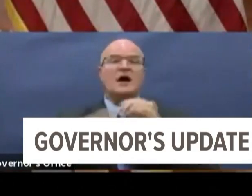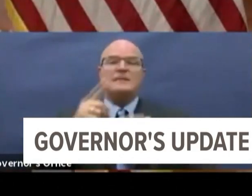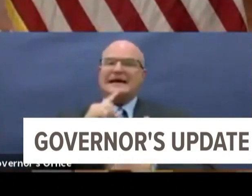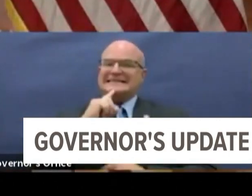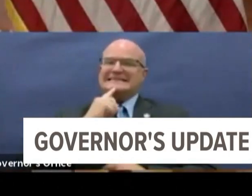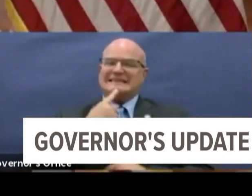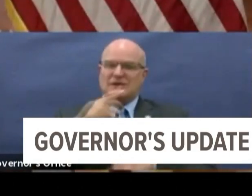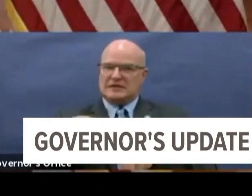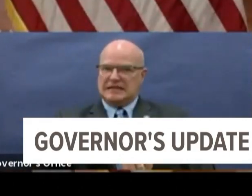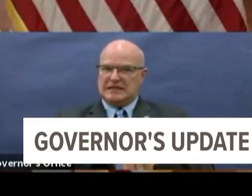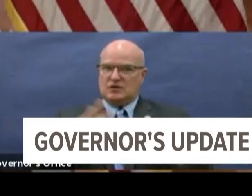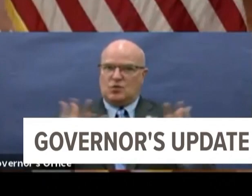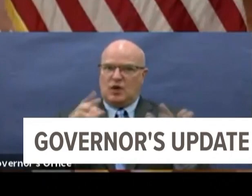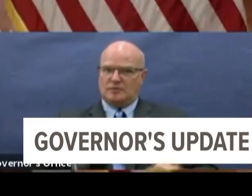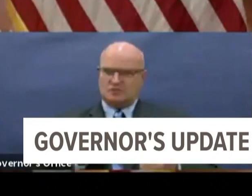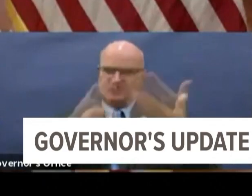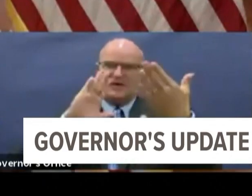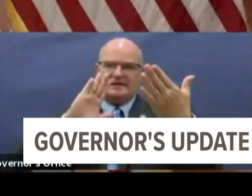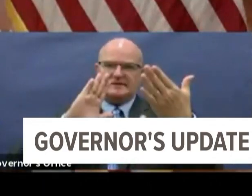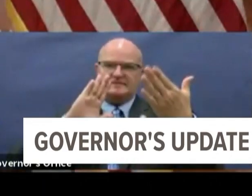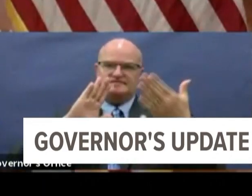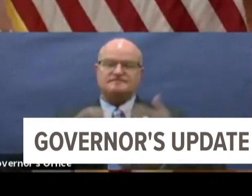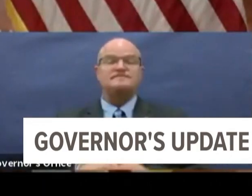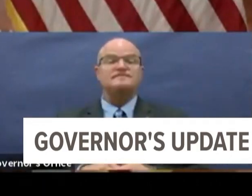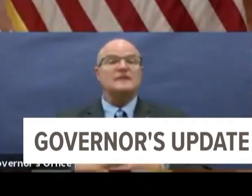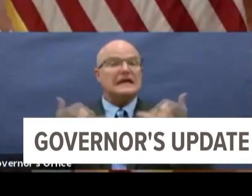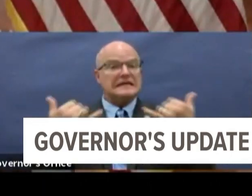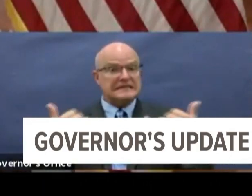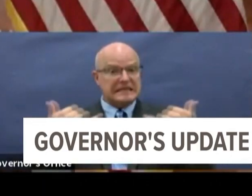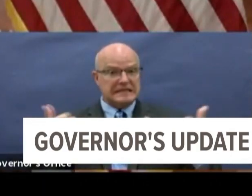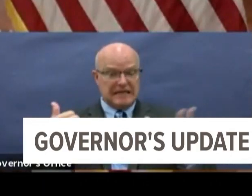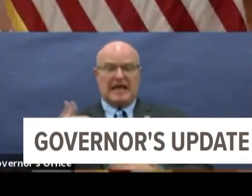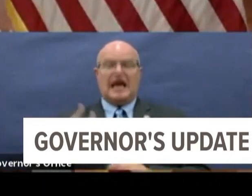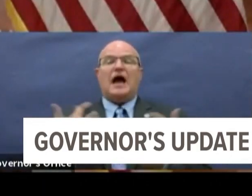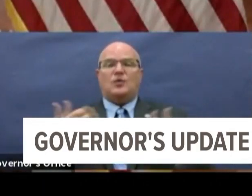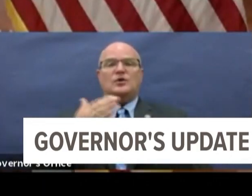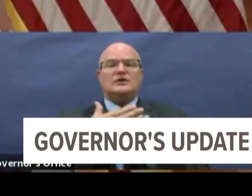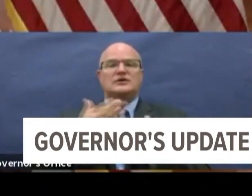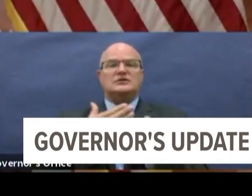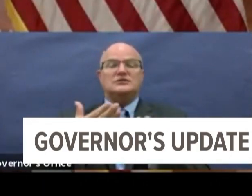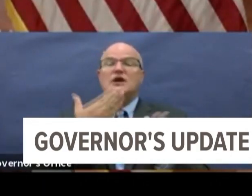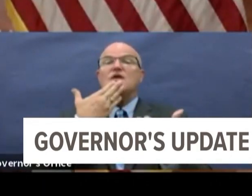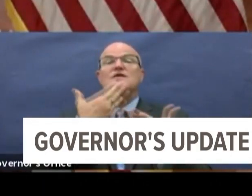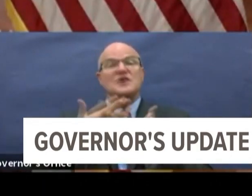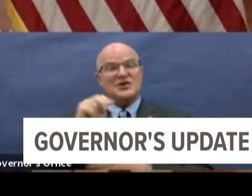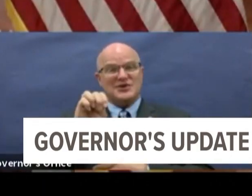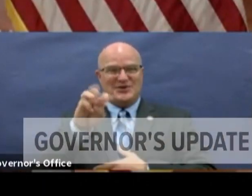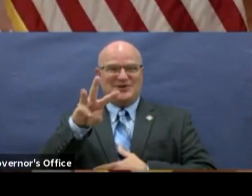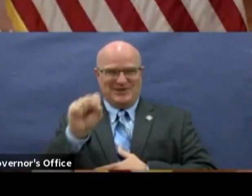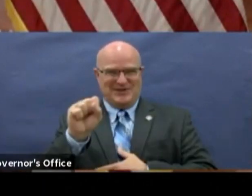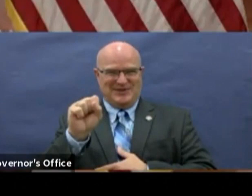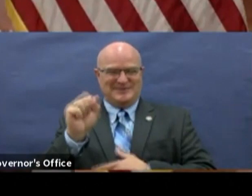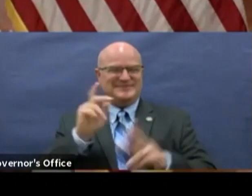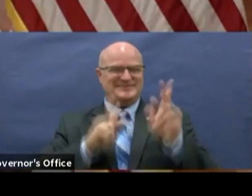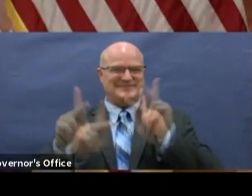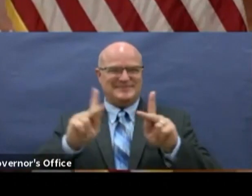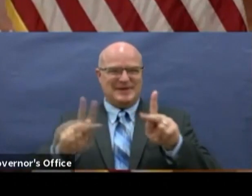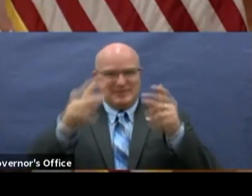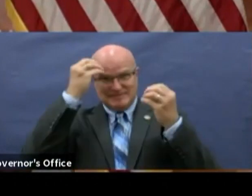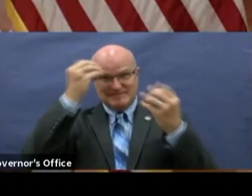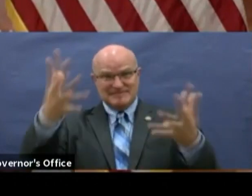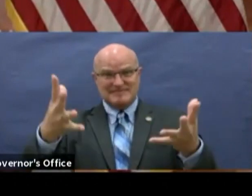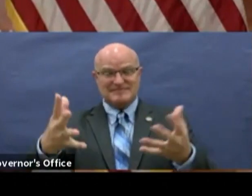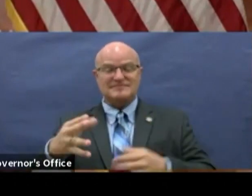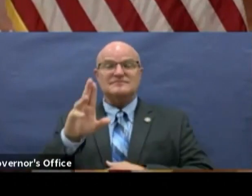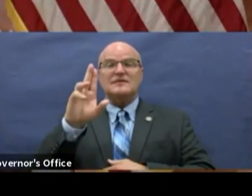nature of what we're faced. Today, I did want to share a little bit of good news with everyone, and that is that our